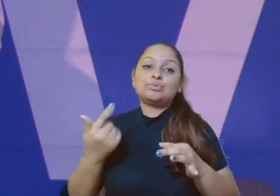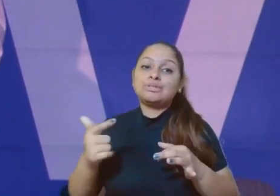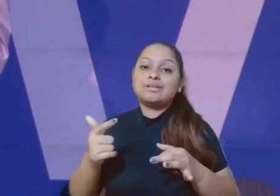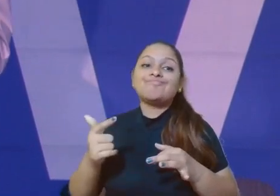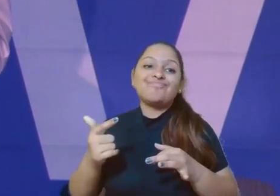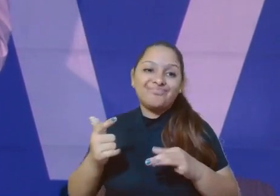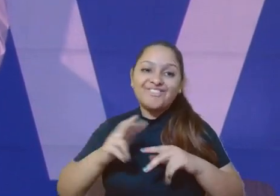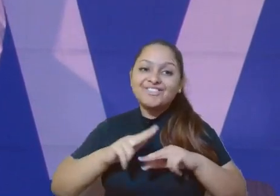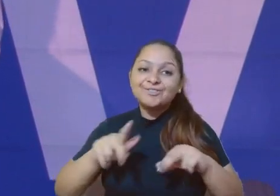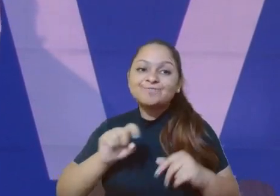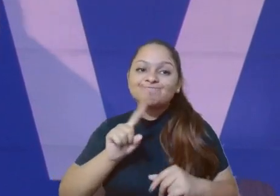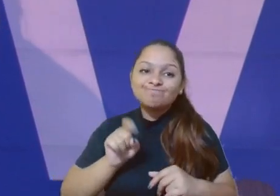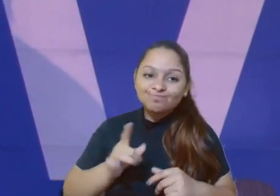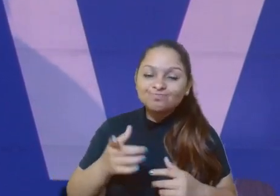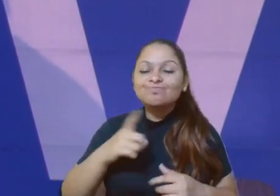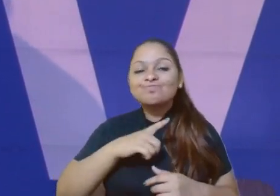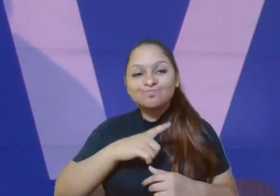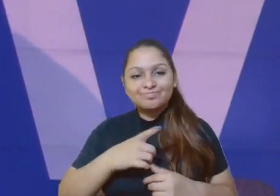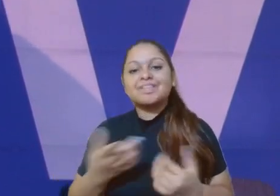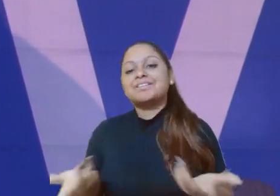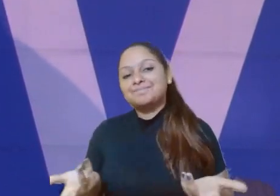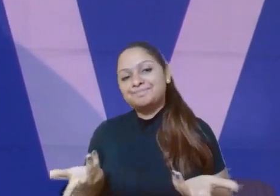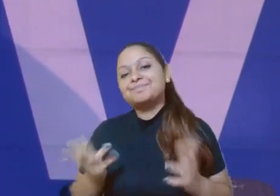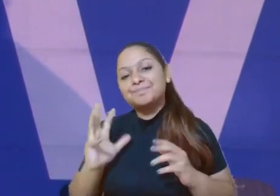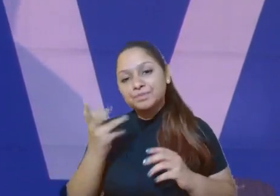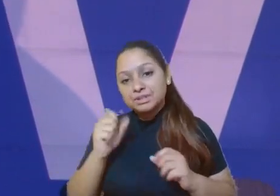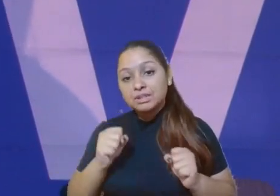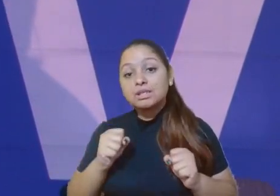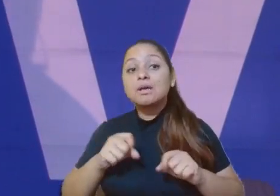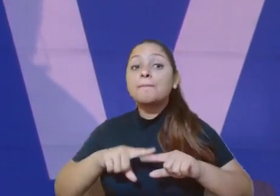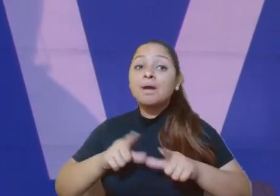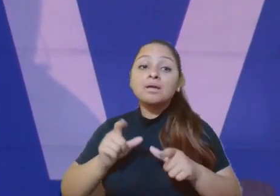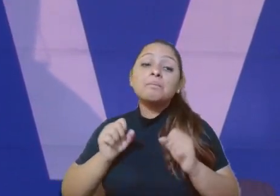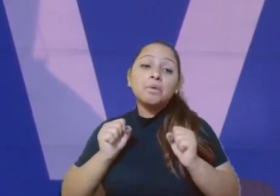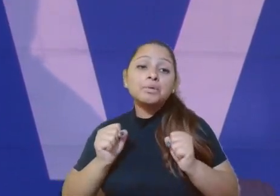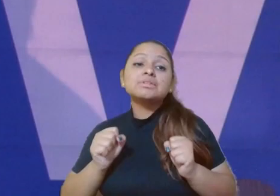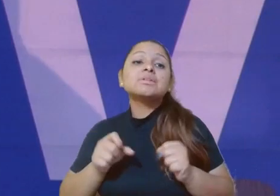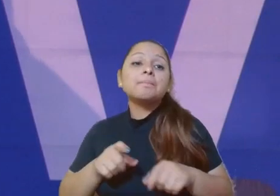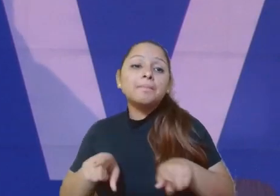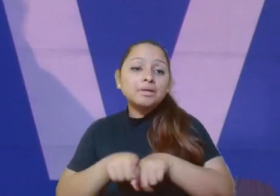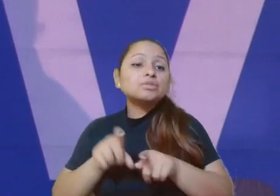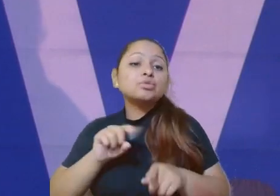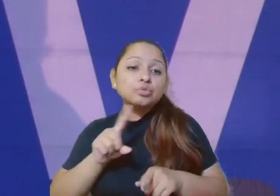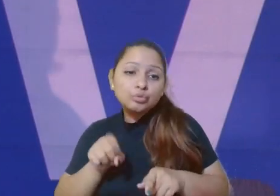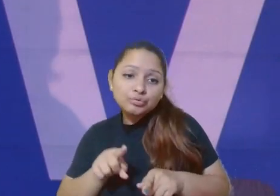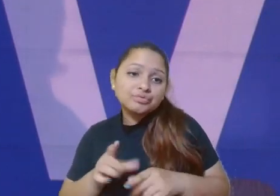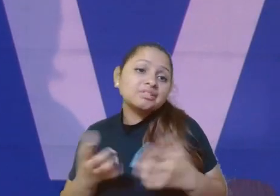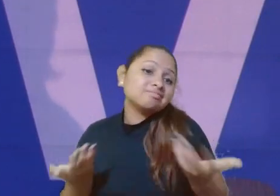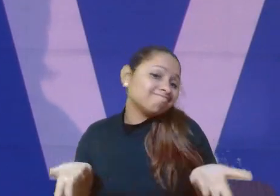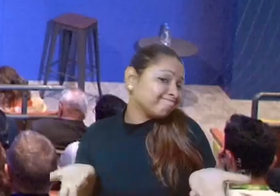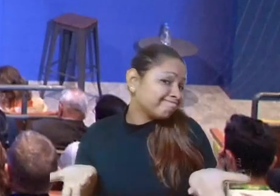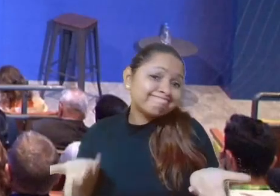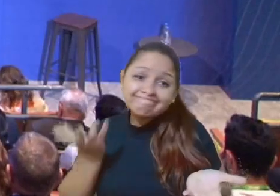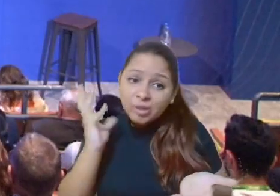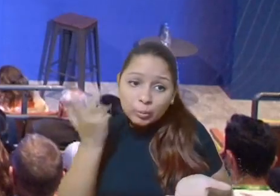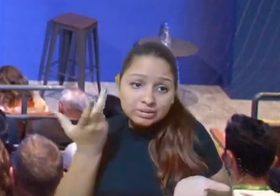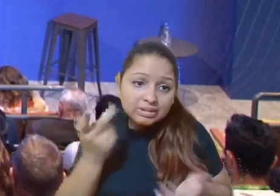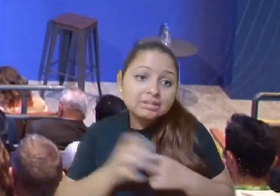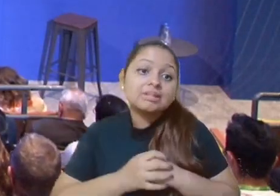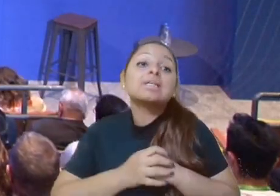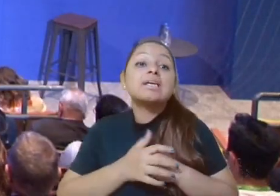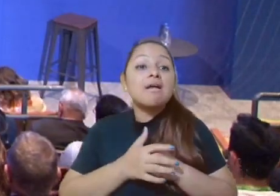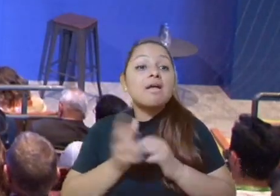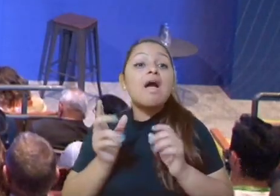We make them be a risk, but that's different. The uncertainty is part of that. So sometimes the startup can be better than us, and this